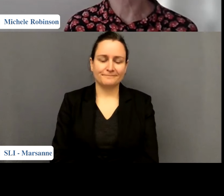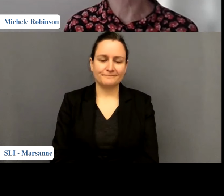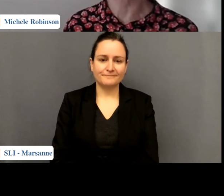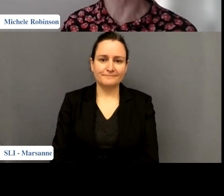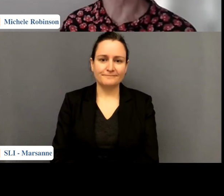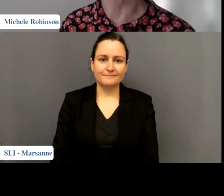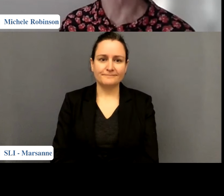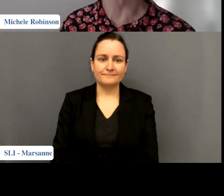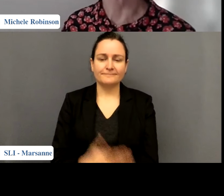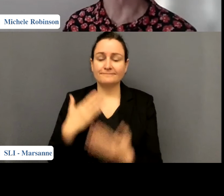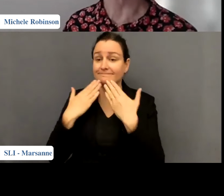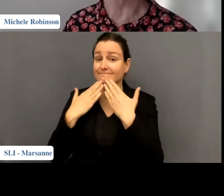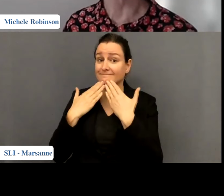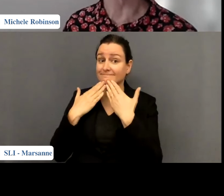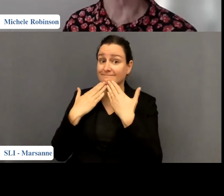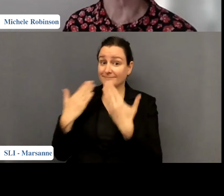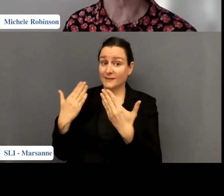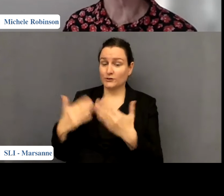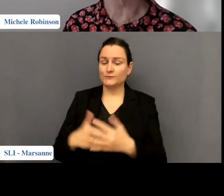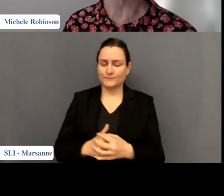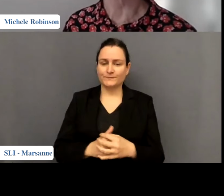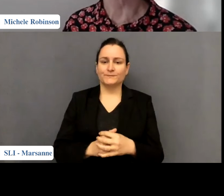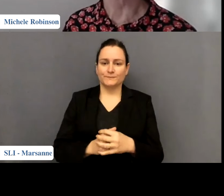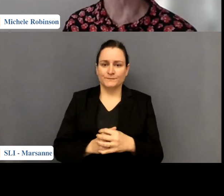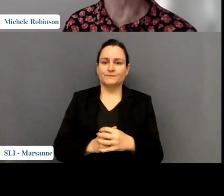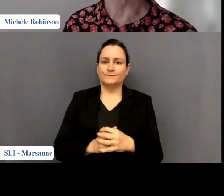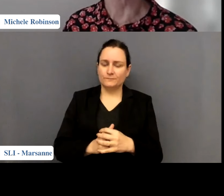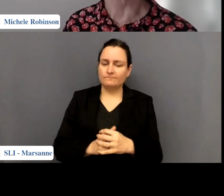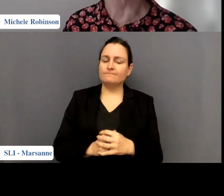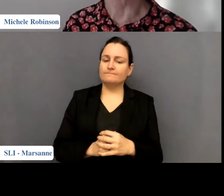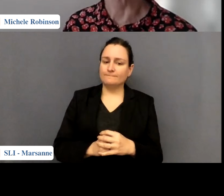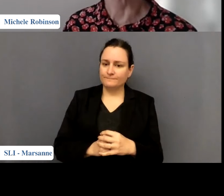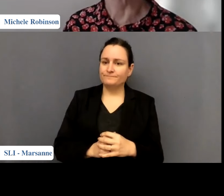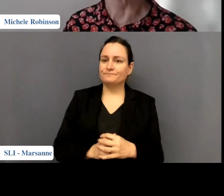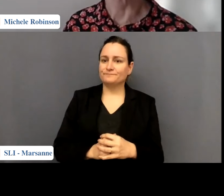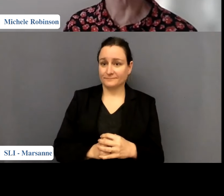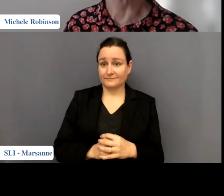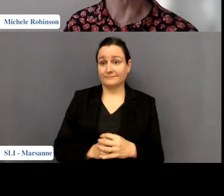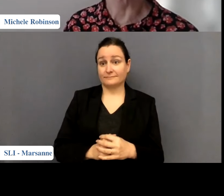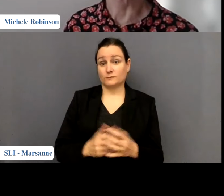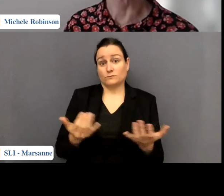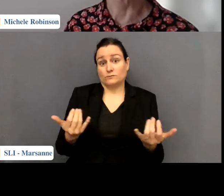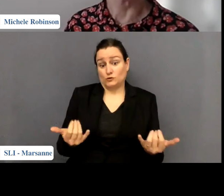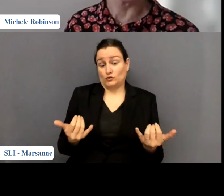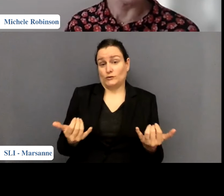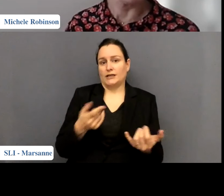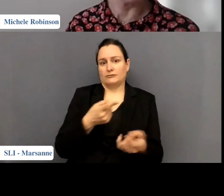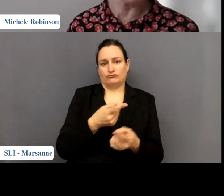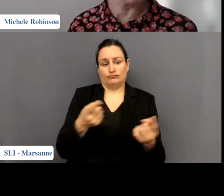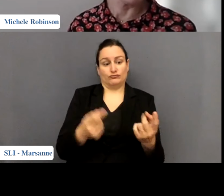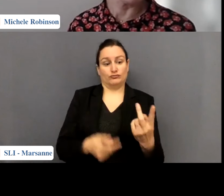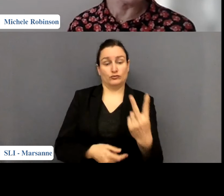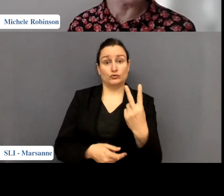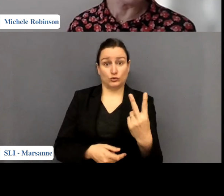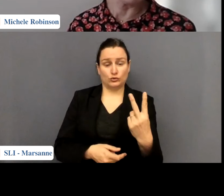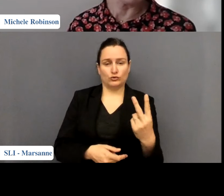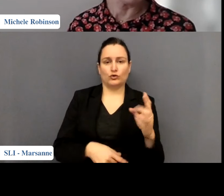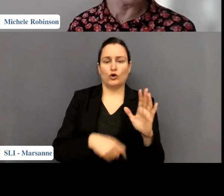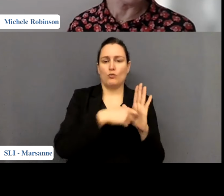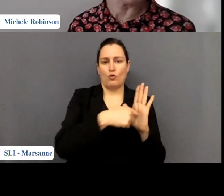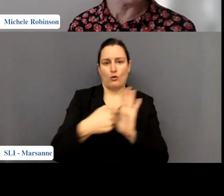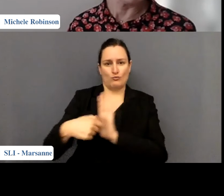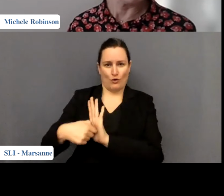Thanks, Michele. I'm wondering, and we've heard of two great programs today, I'm wondering about sustainability.